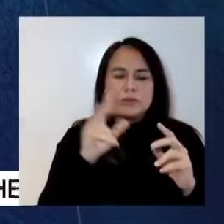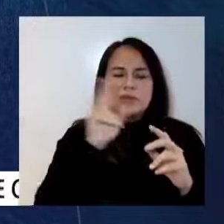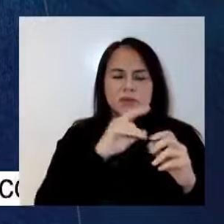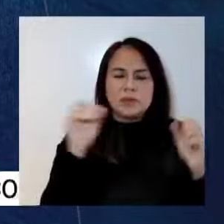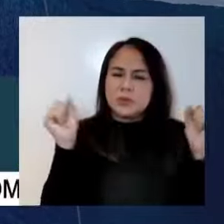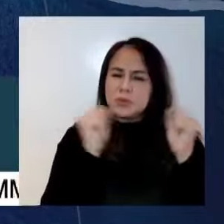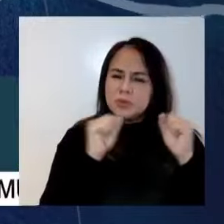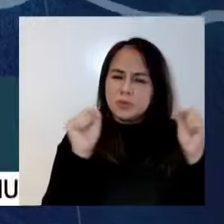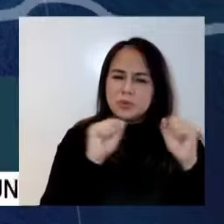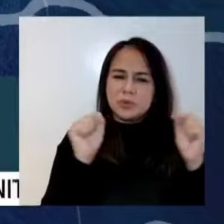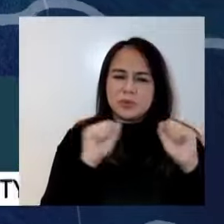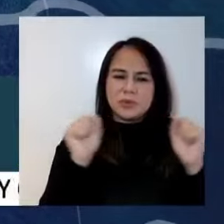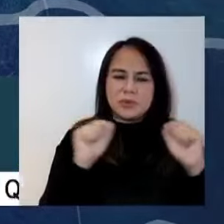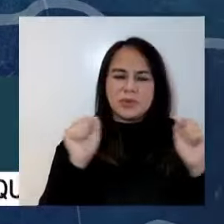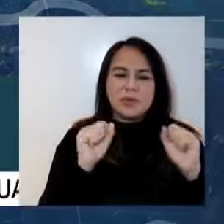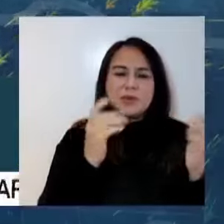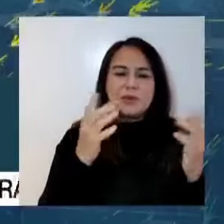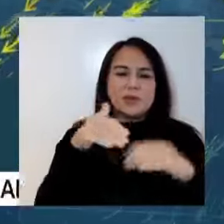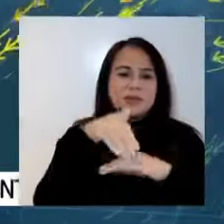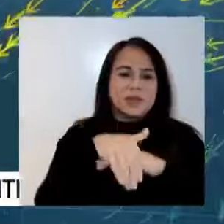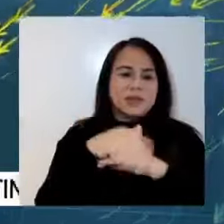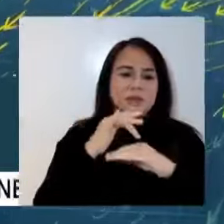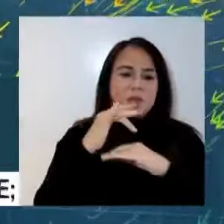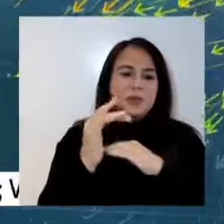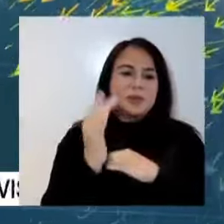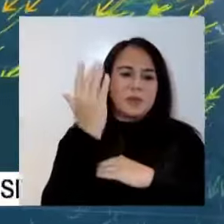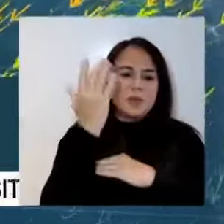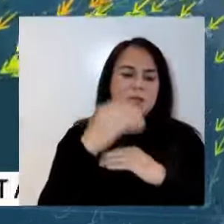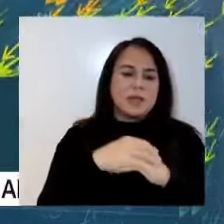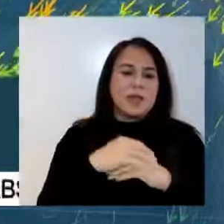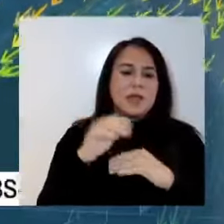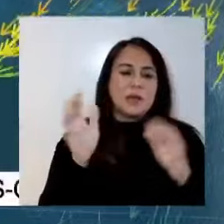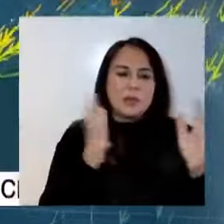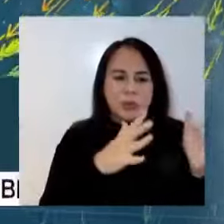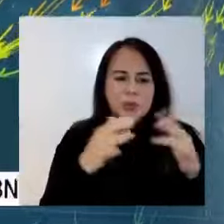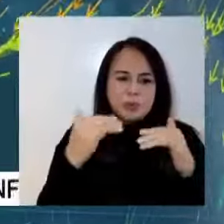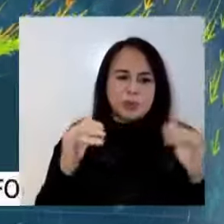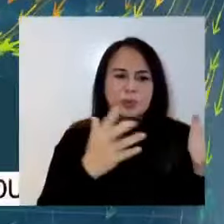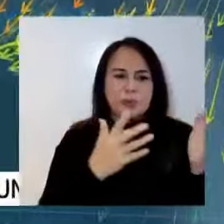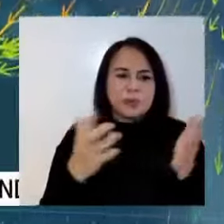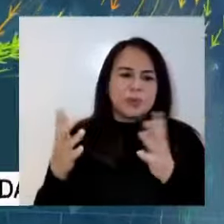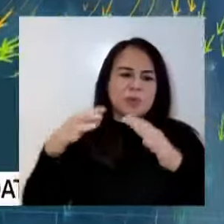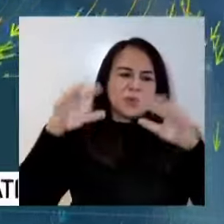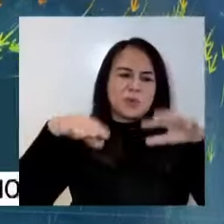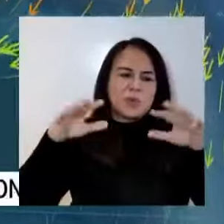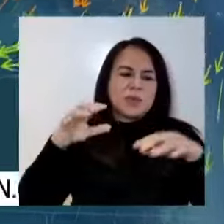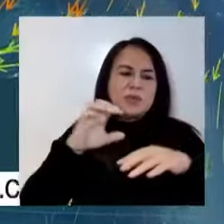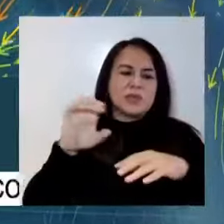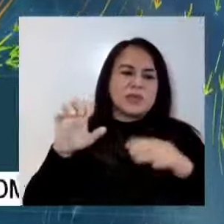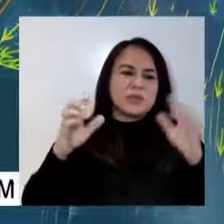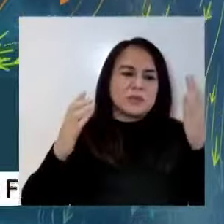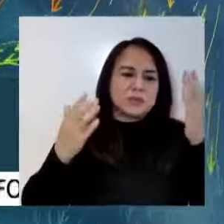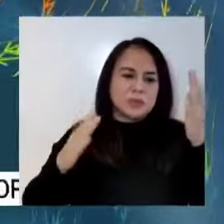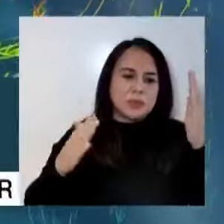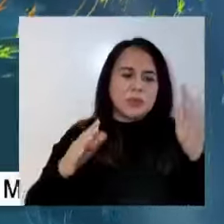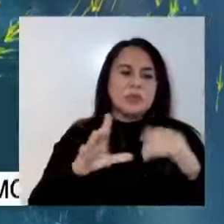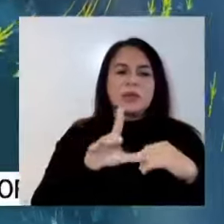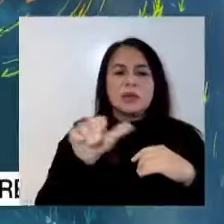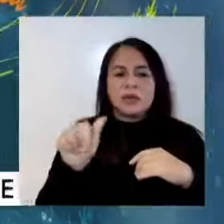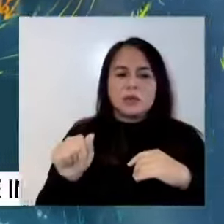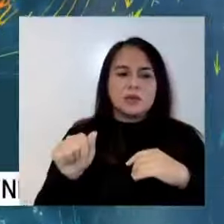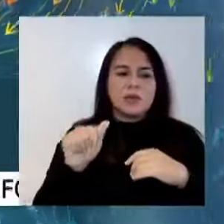cool temperatures, especially at night and early morning. Amihan is also still bringing light rains in Eastern Cordillera, Cagayan Valley,